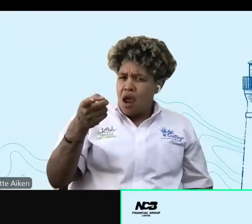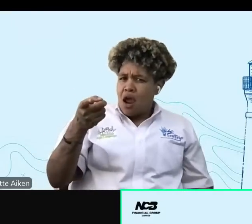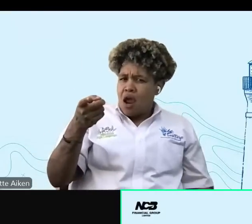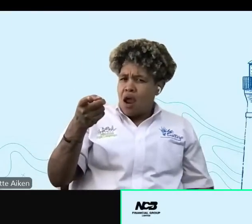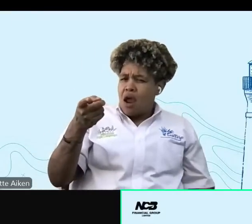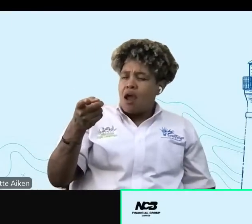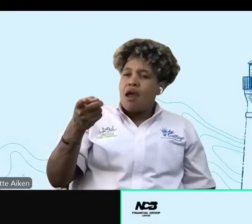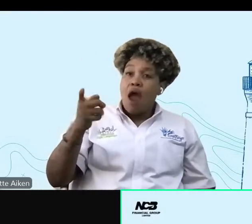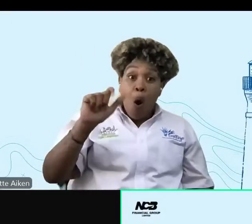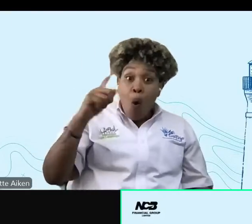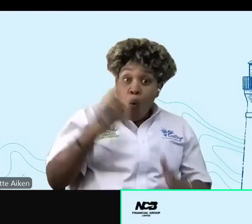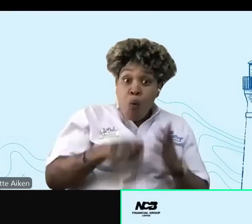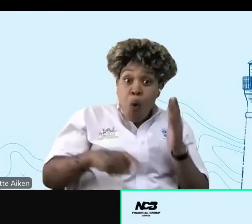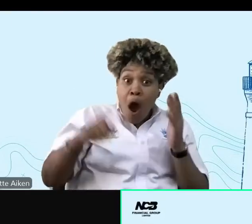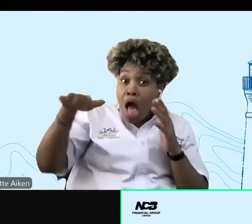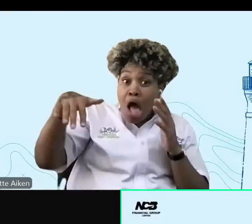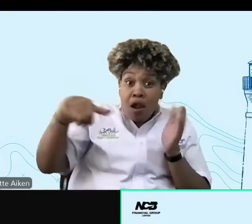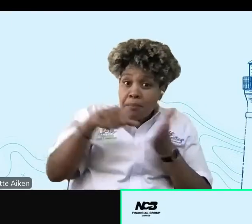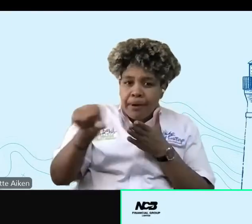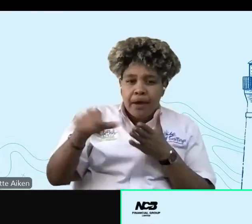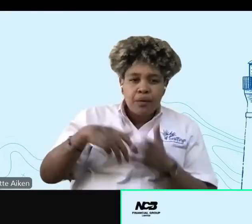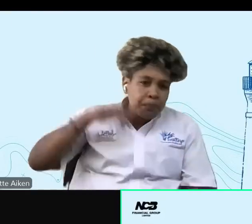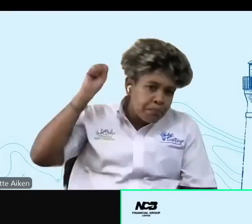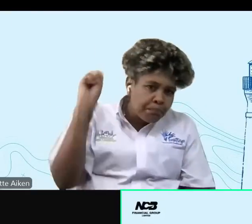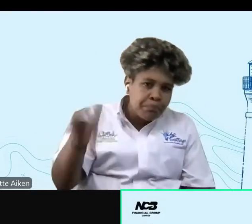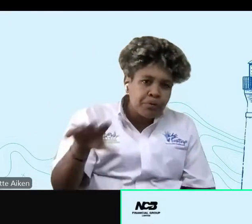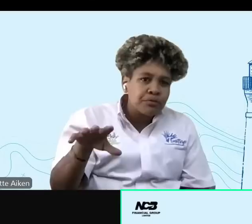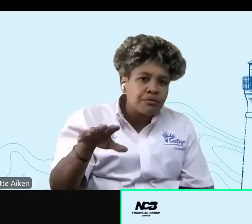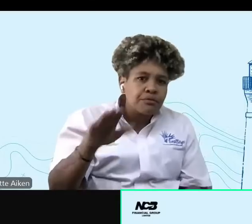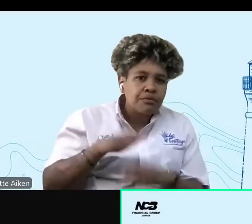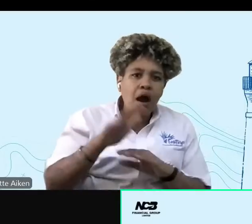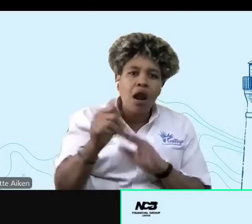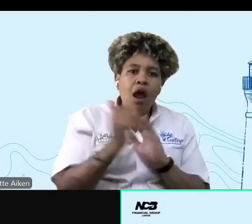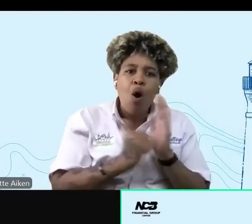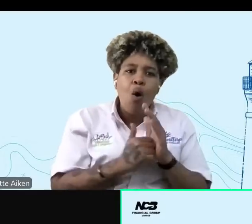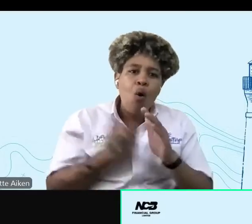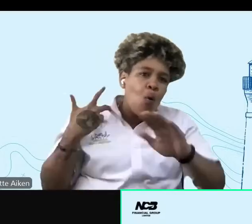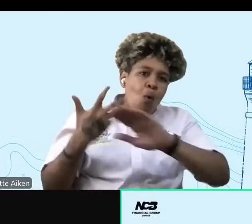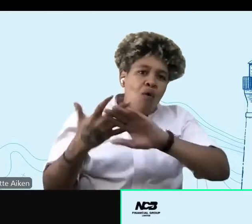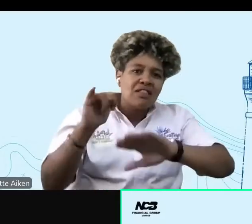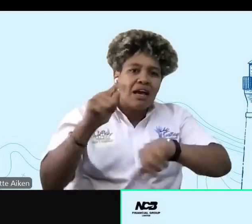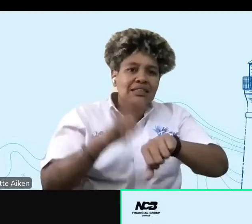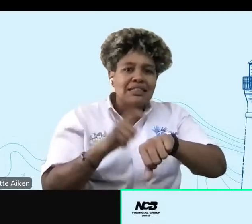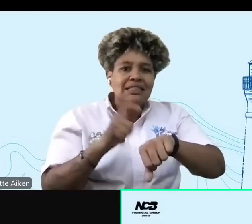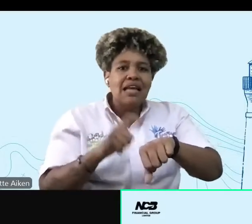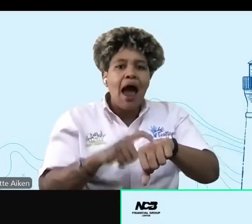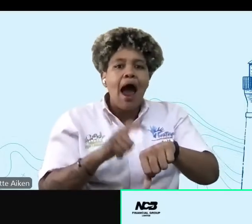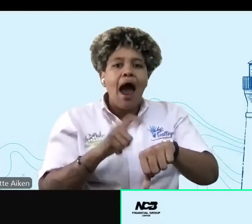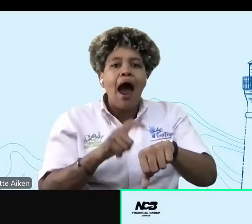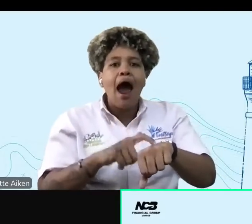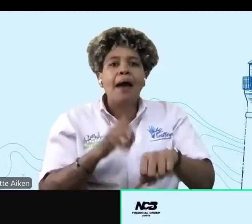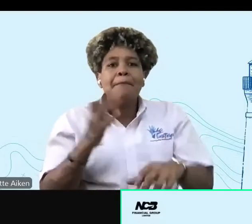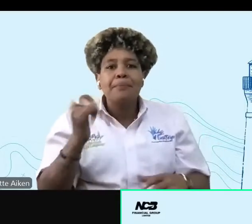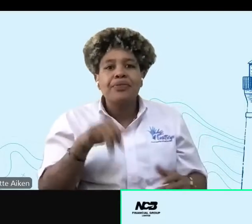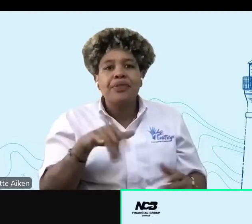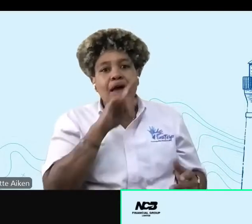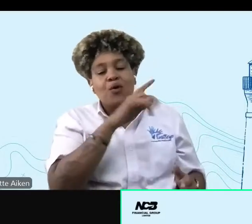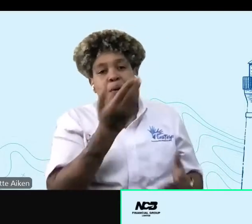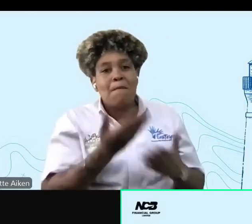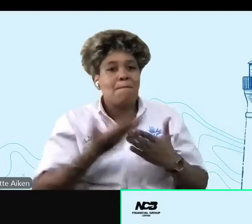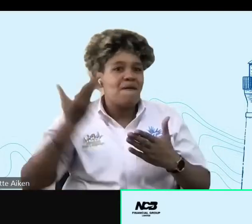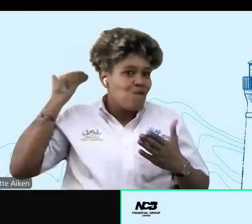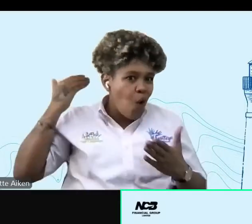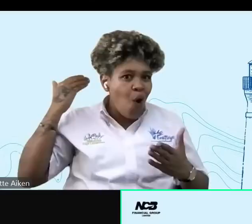any transaction that would have occurred over that period that was credited from the customer's account from